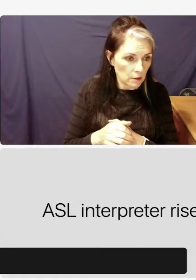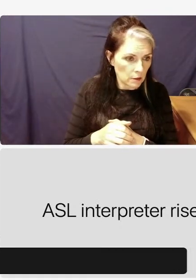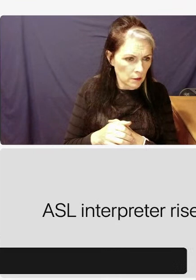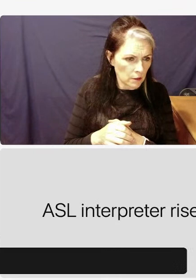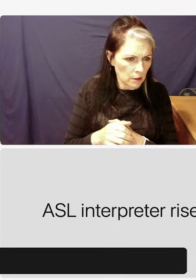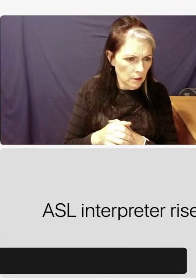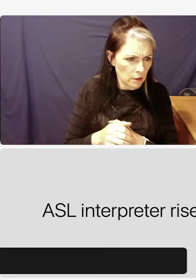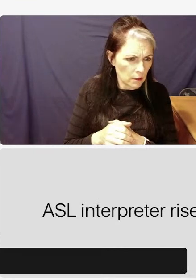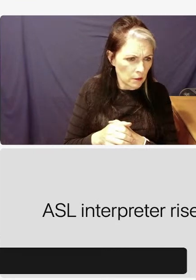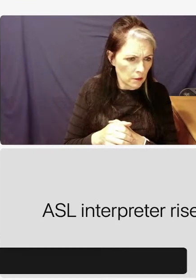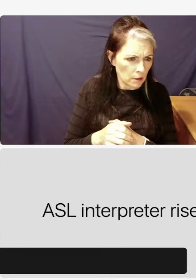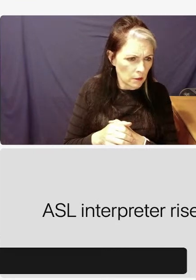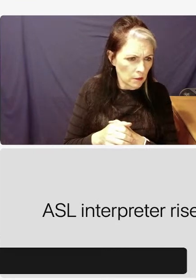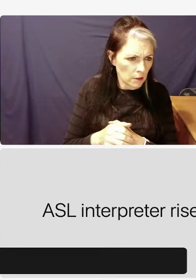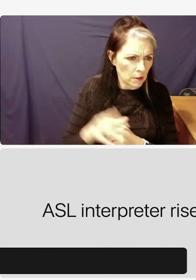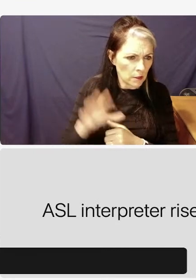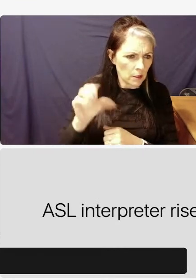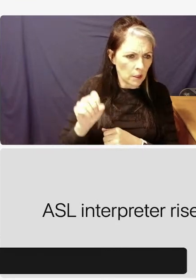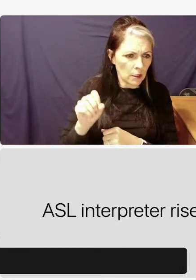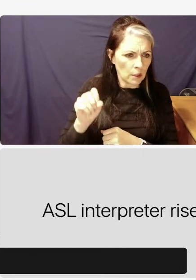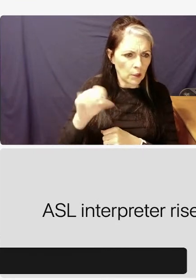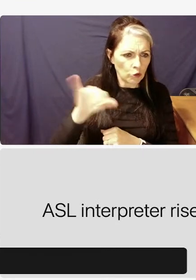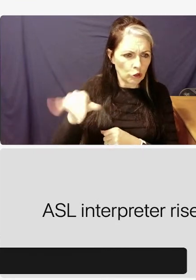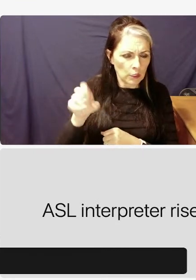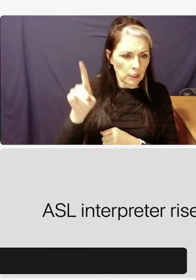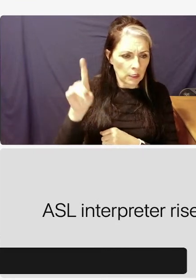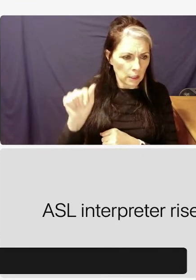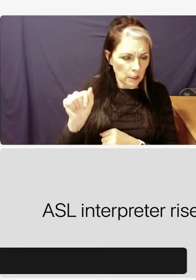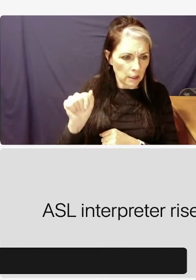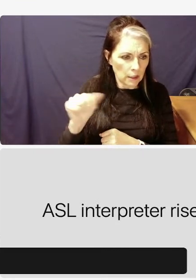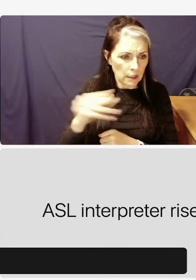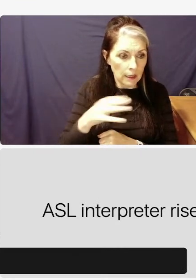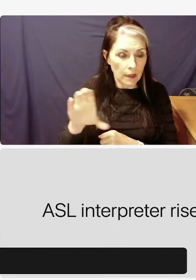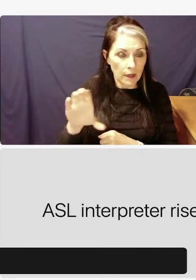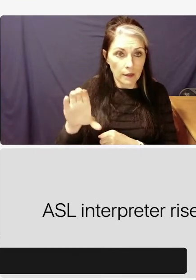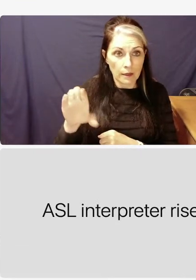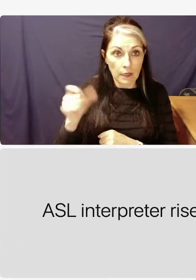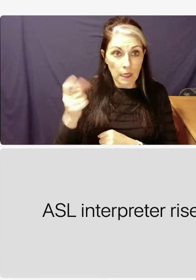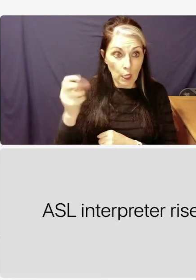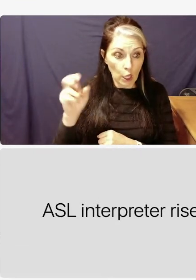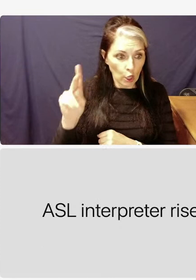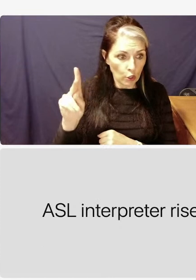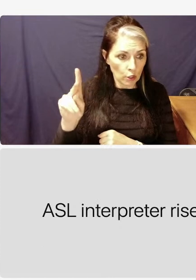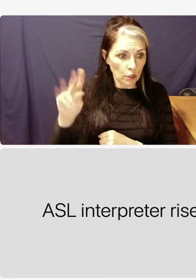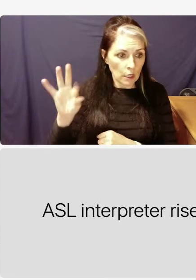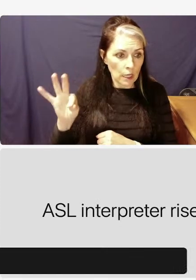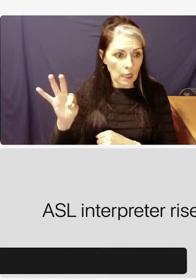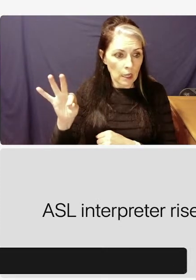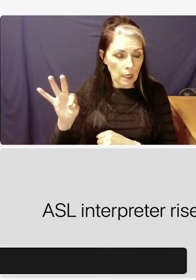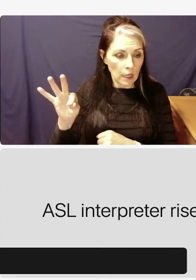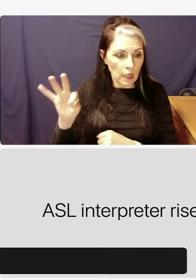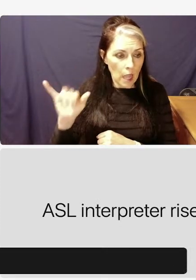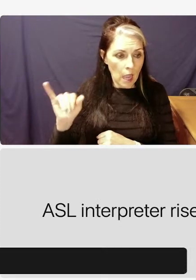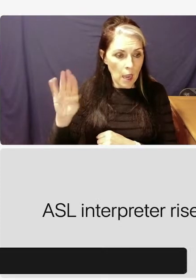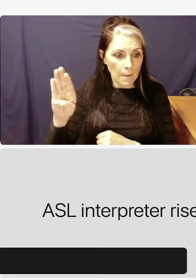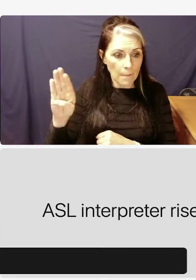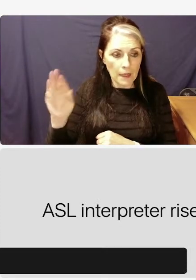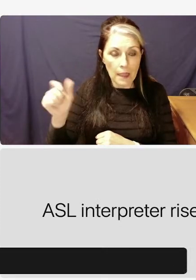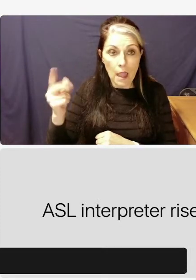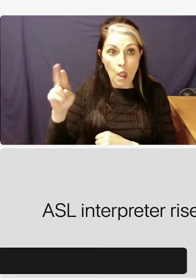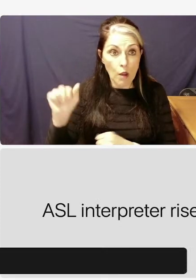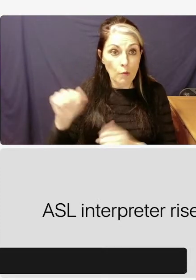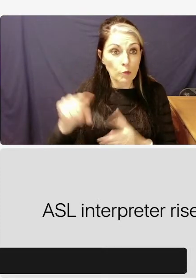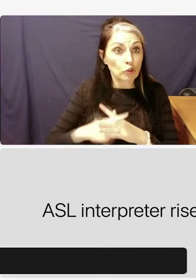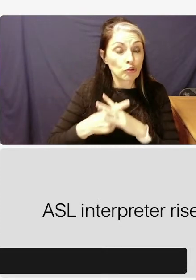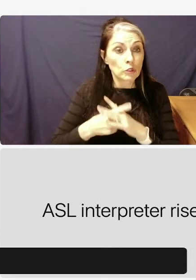thornojeda and our clerk mr frankie barra congratulations on that i need to start off with that and i could